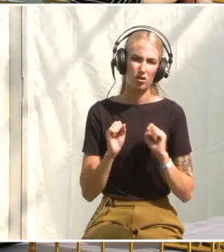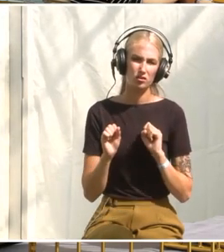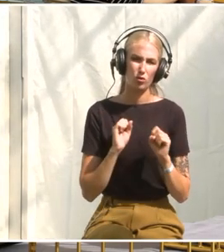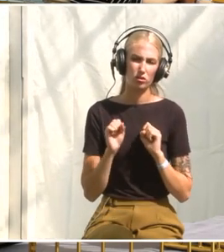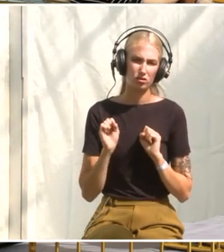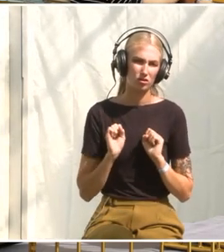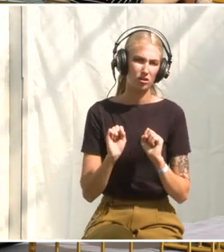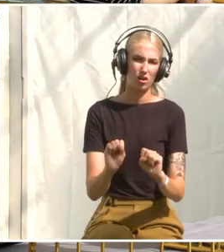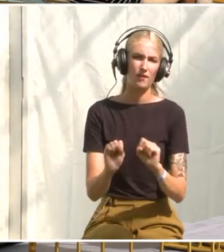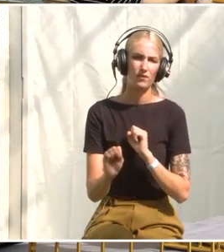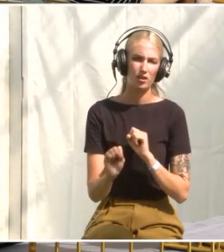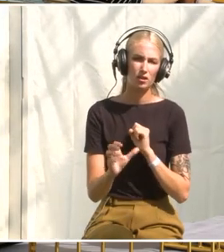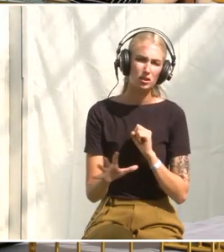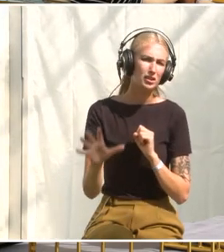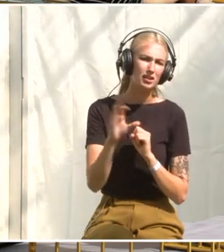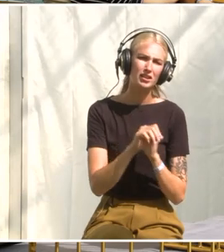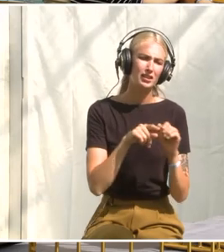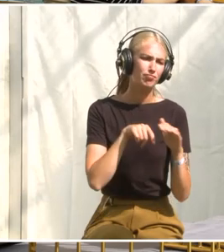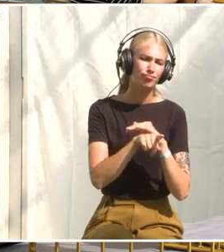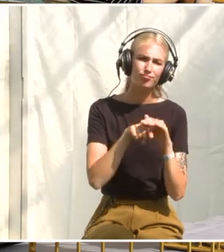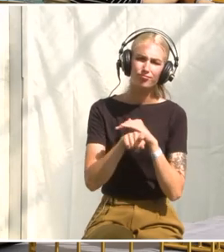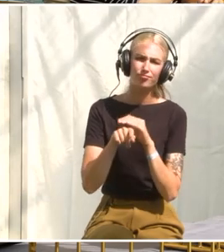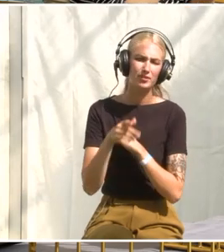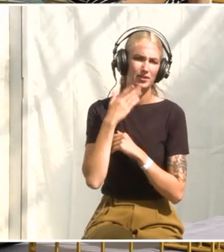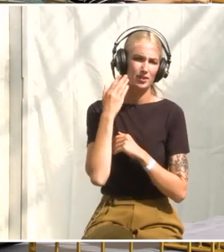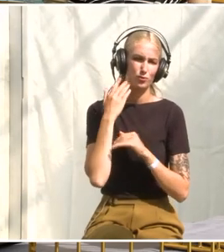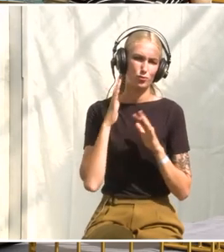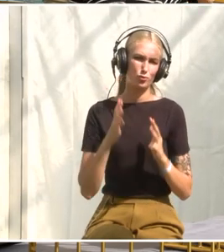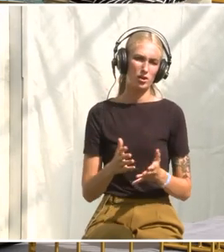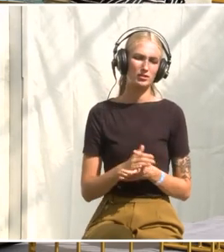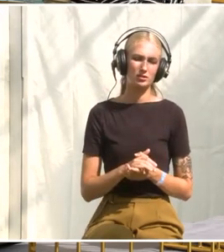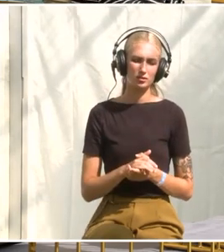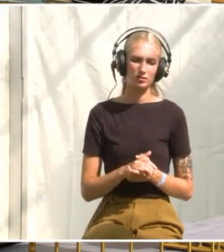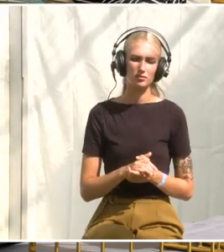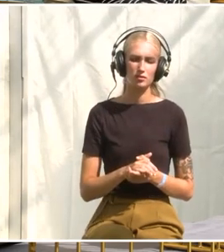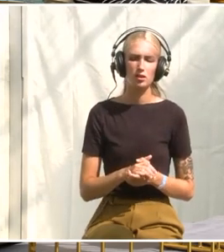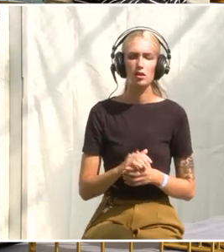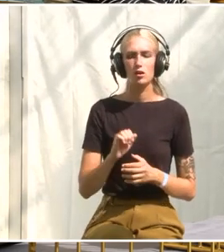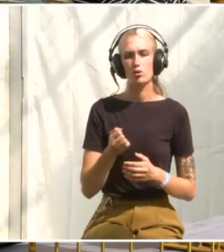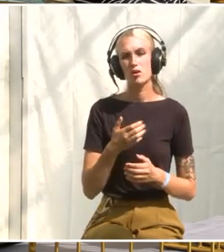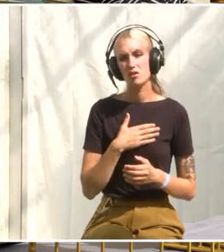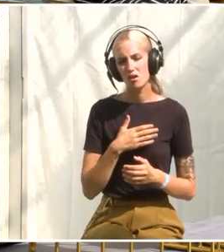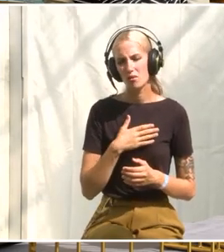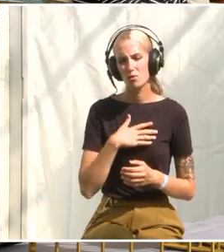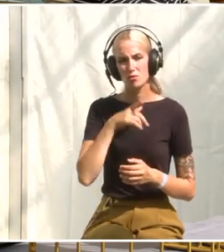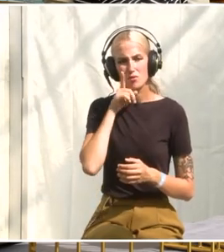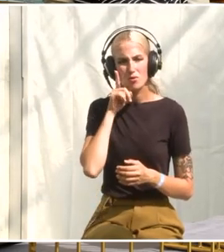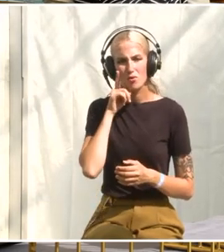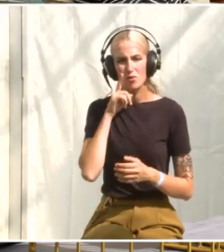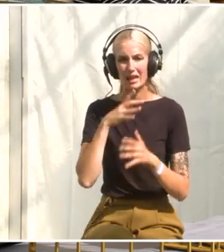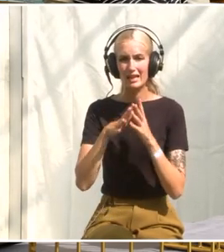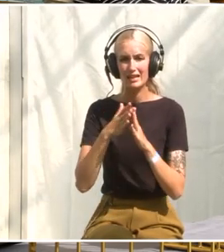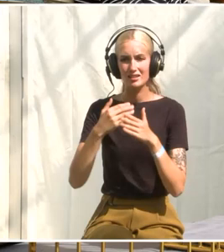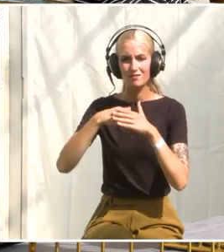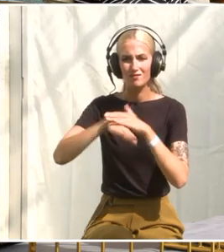transport, that you reach everywhere easily. And I think this is also influencing when we want that the people would move out from